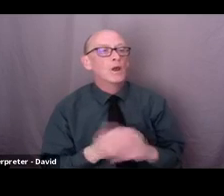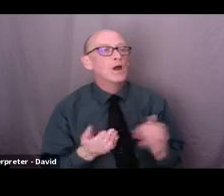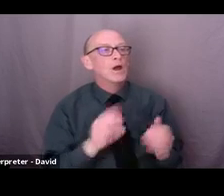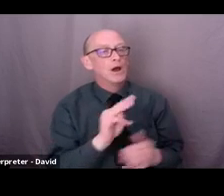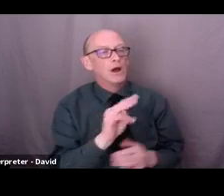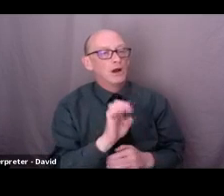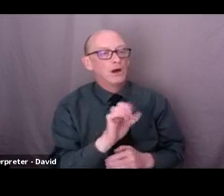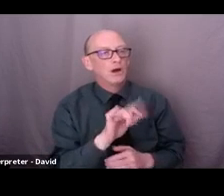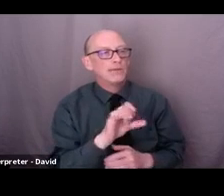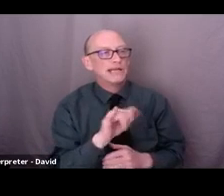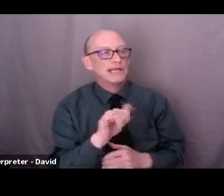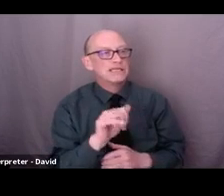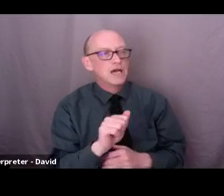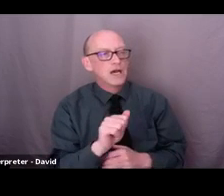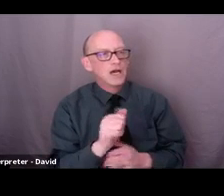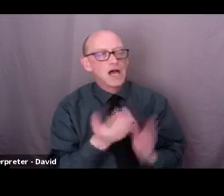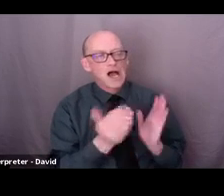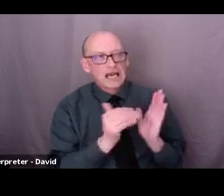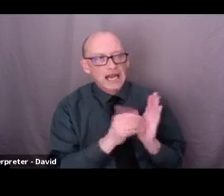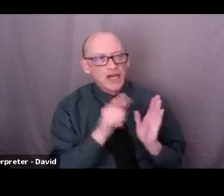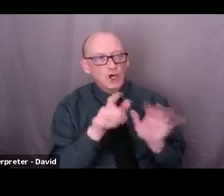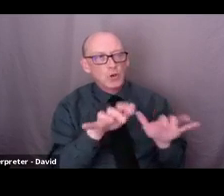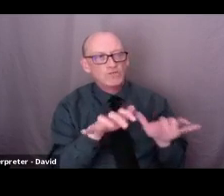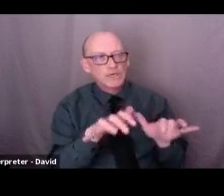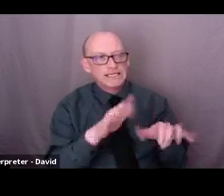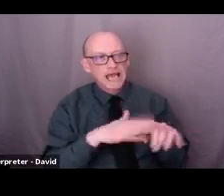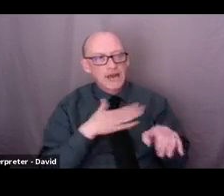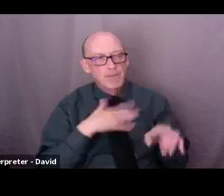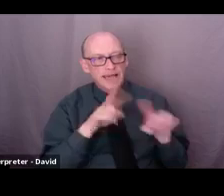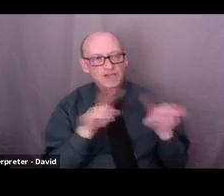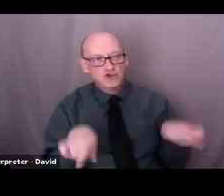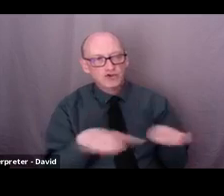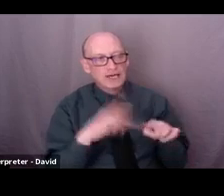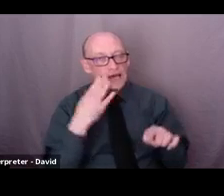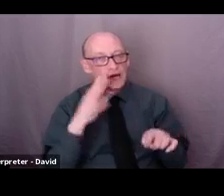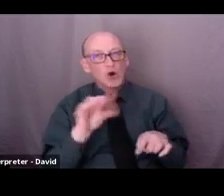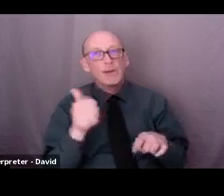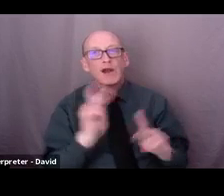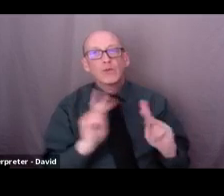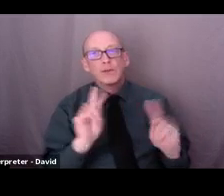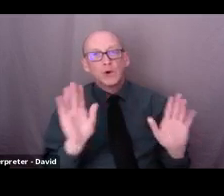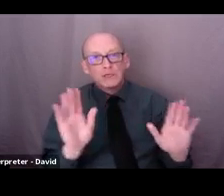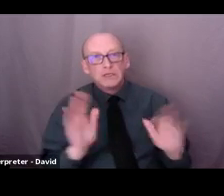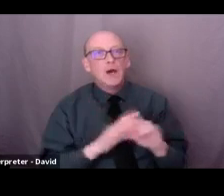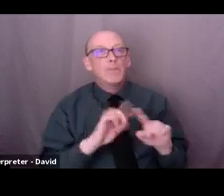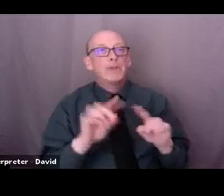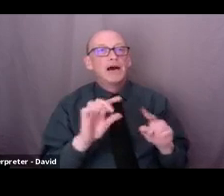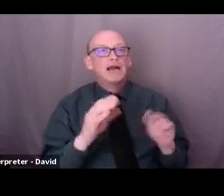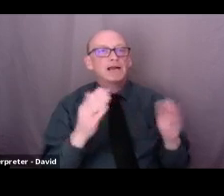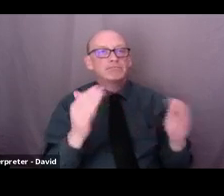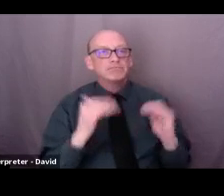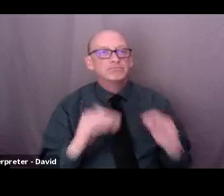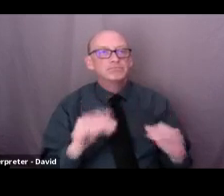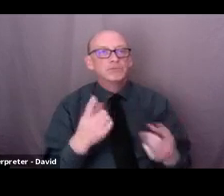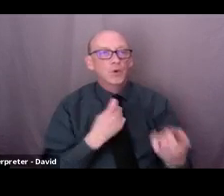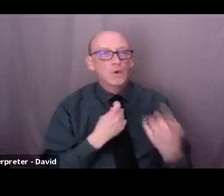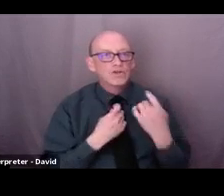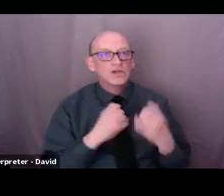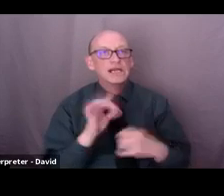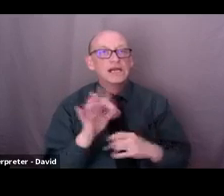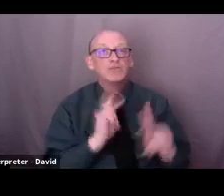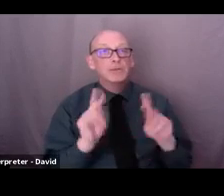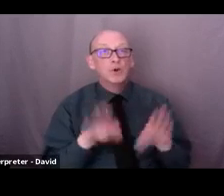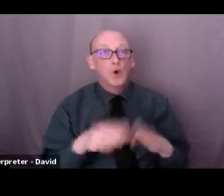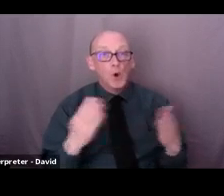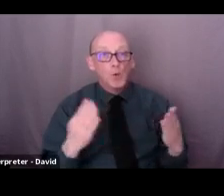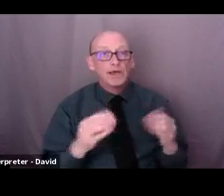again, Eric, you're freezing up on my screen. I don't know about other people's. And the next question is, if people open up